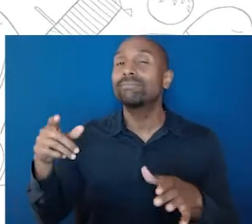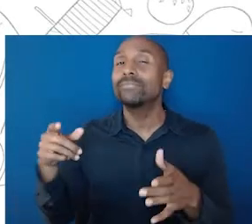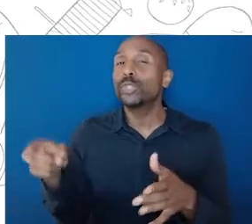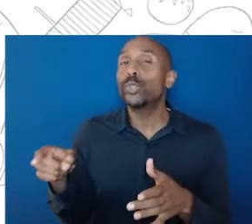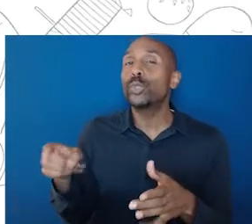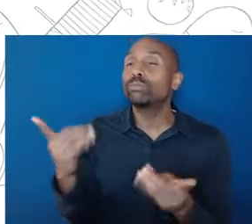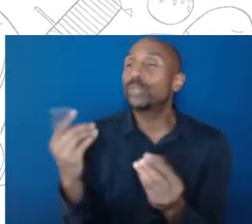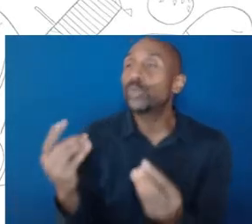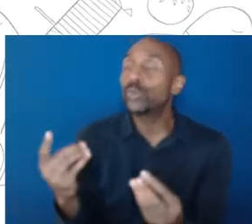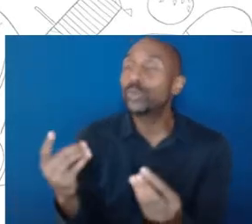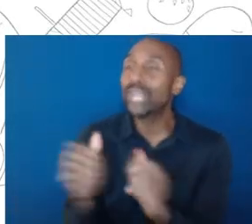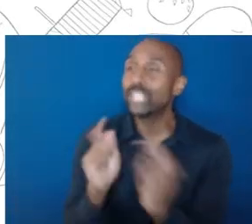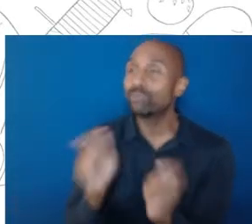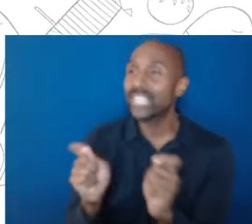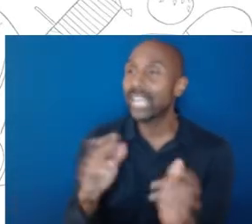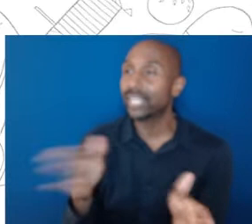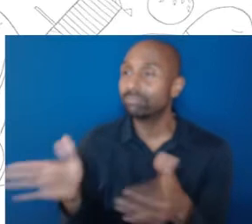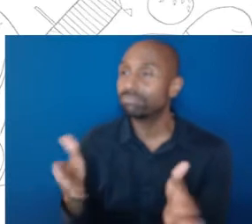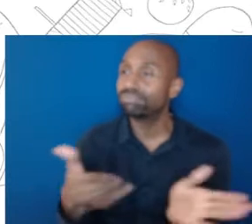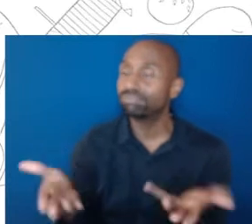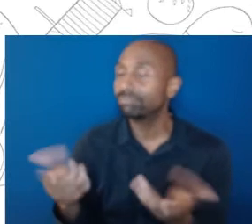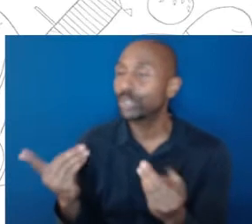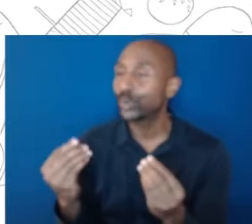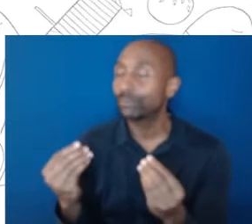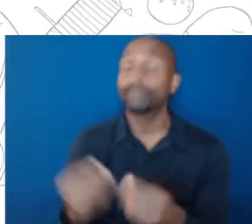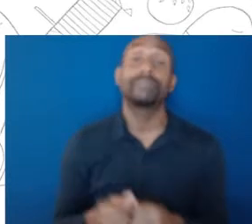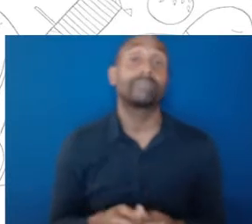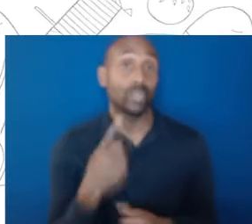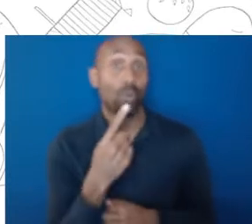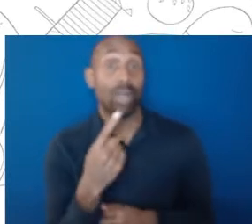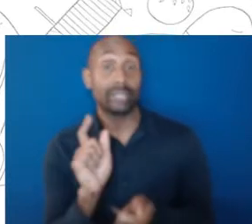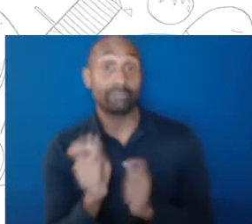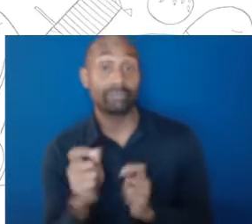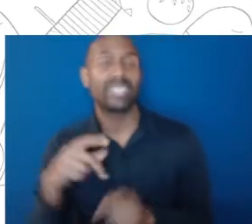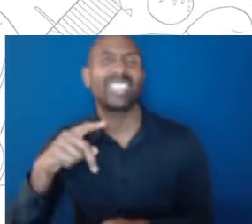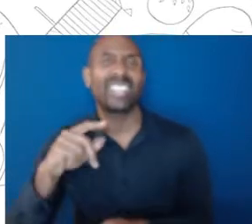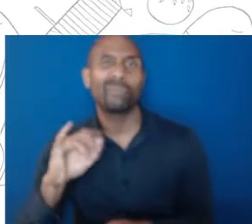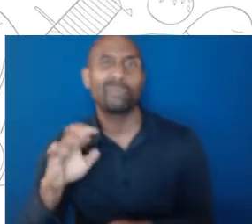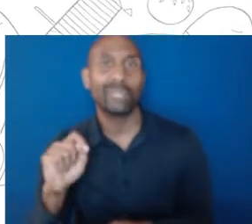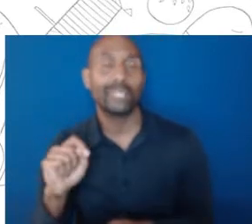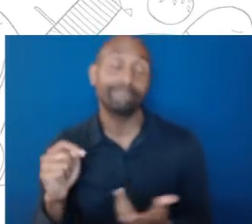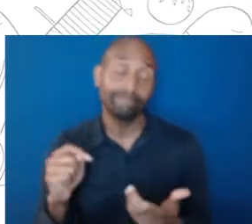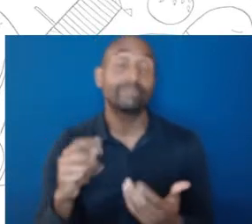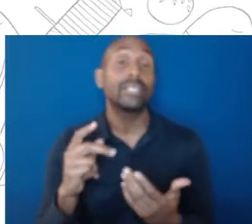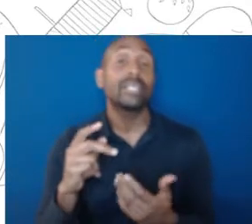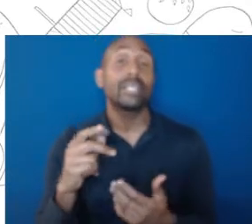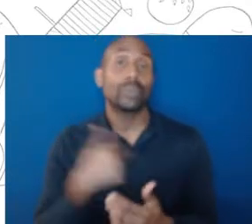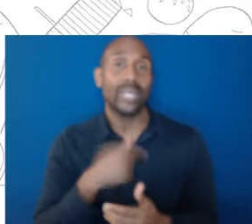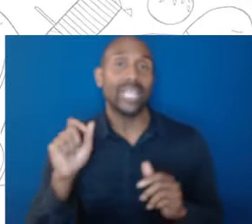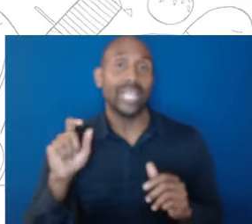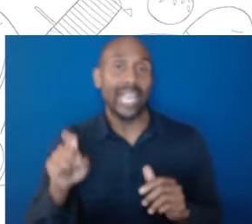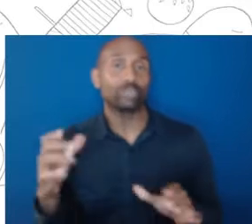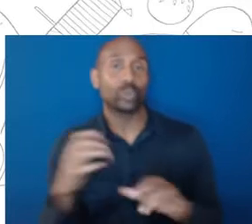Well, one of the pivots actually is that the program had to shut down. Because we had been housed at the local, at